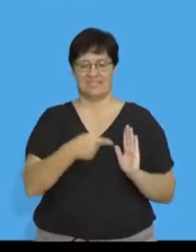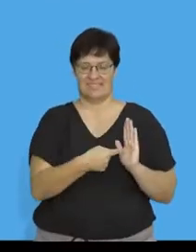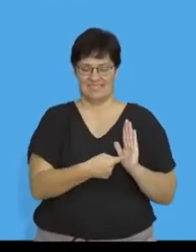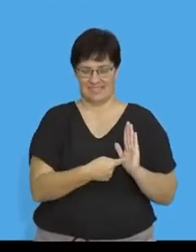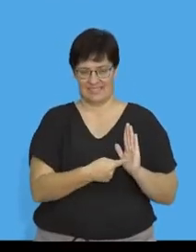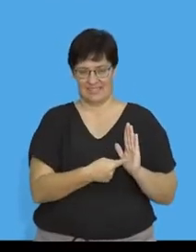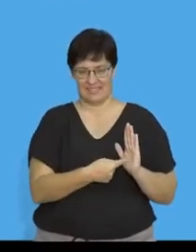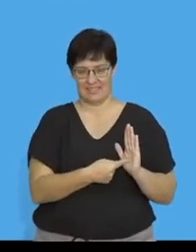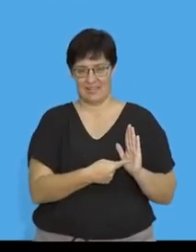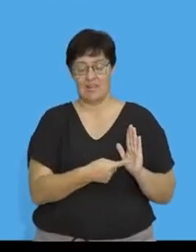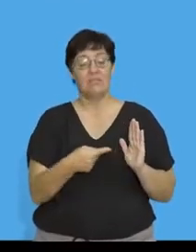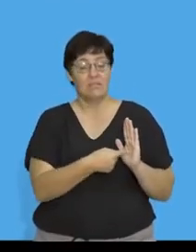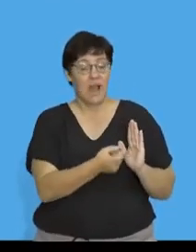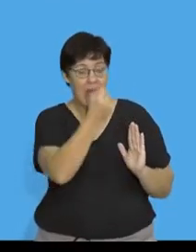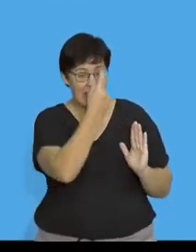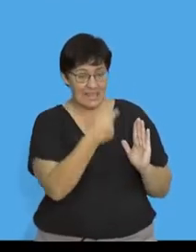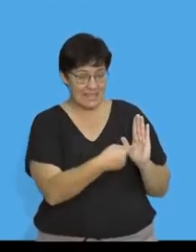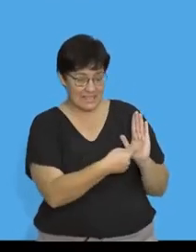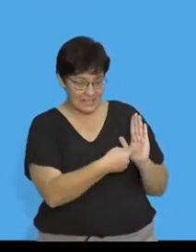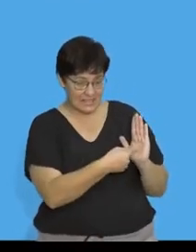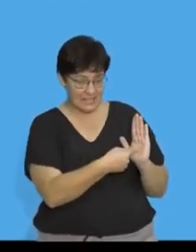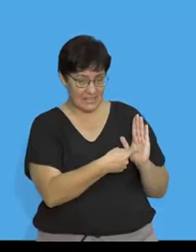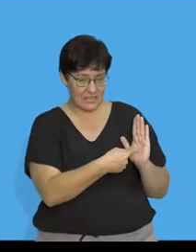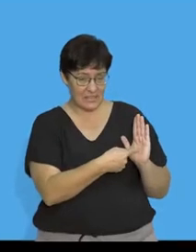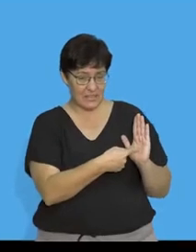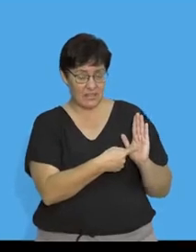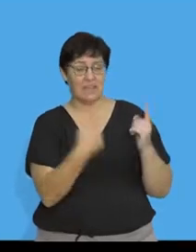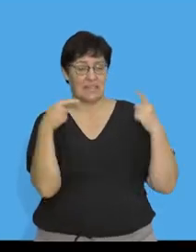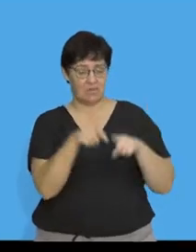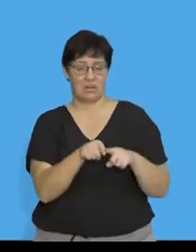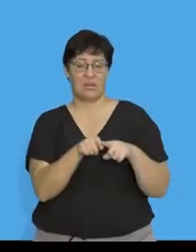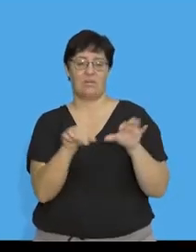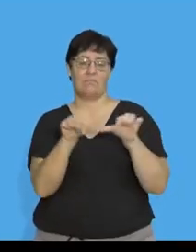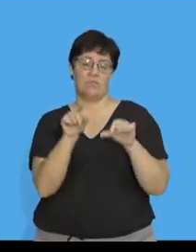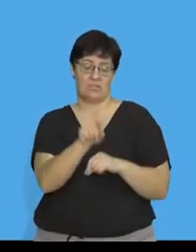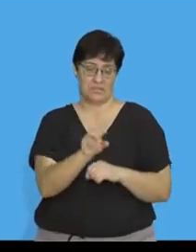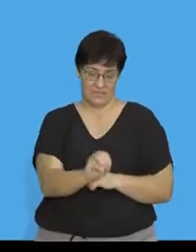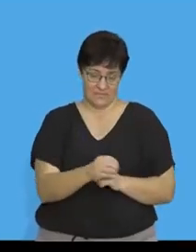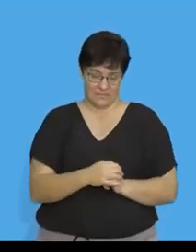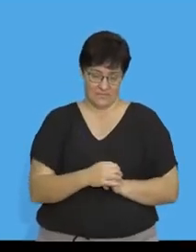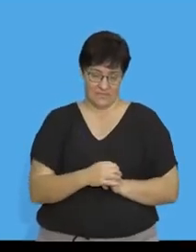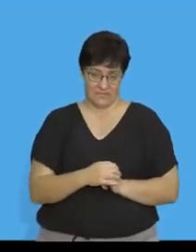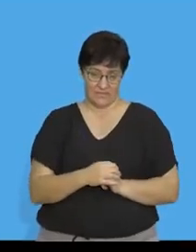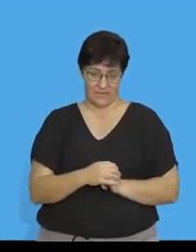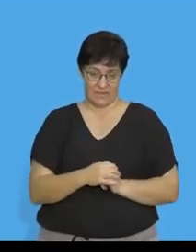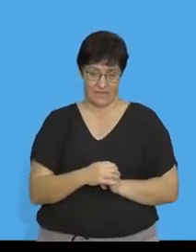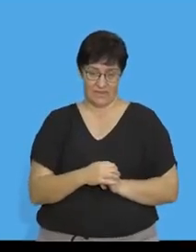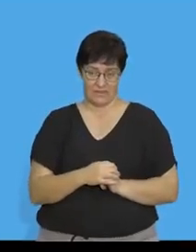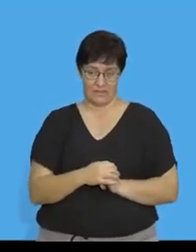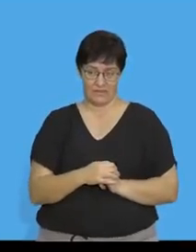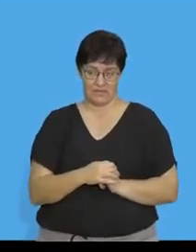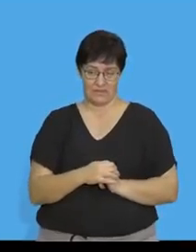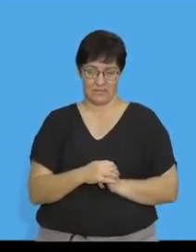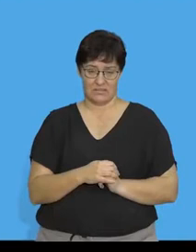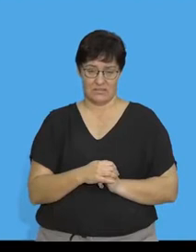Okay, the others need to stay constant, and we've recognized that. To remember that when things are directly